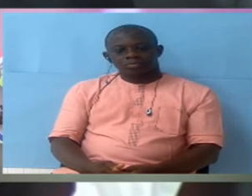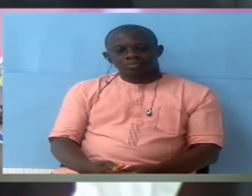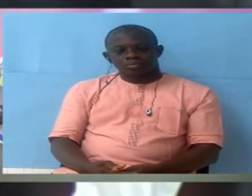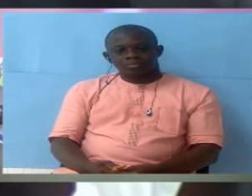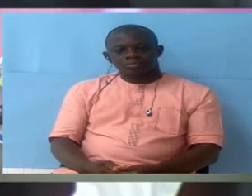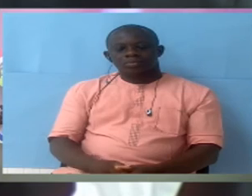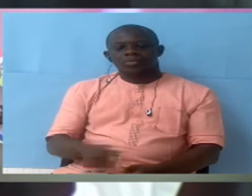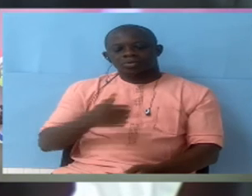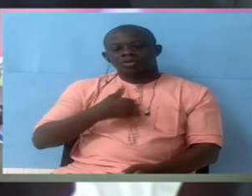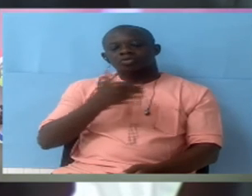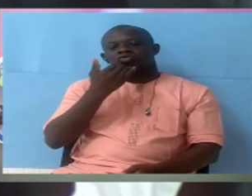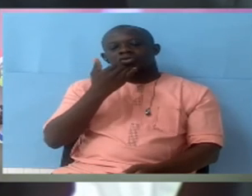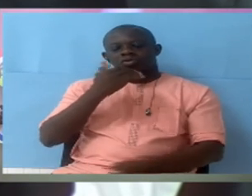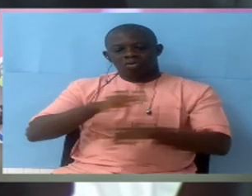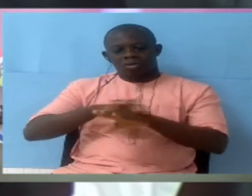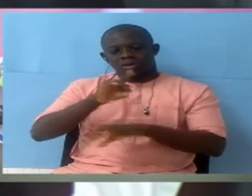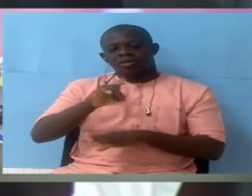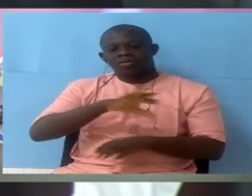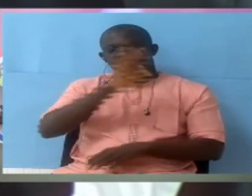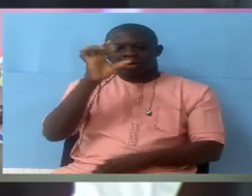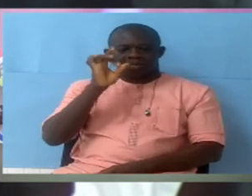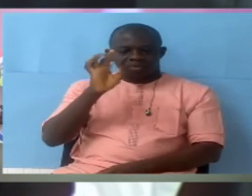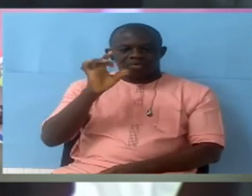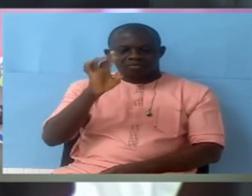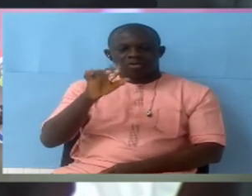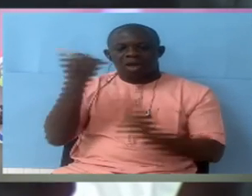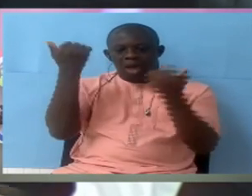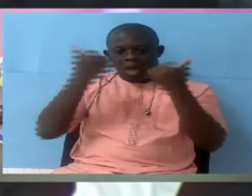I'm so sorry for that painful ordeal.